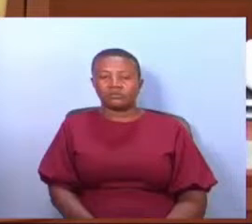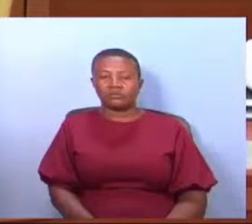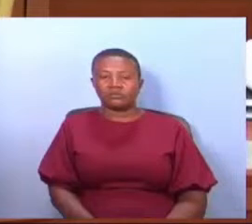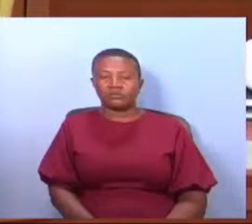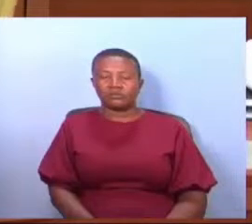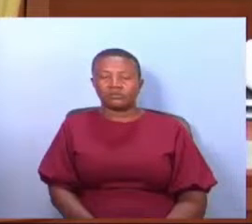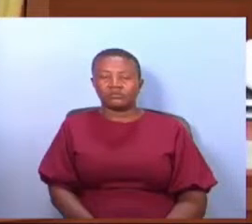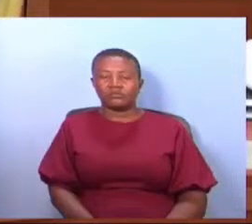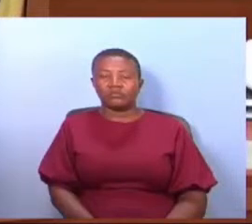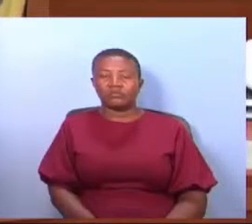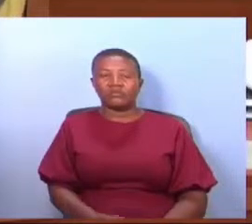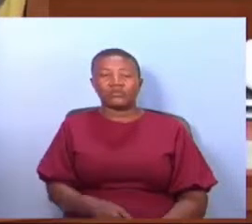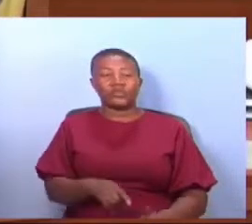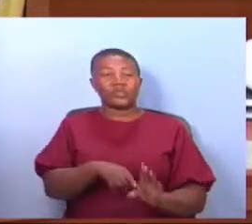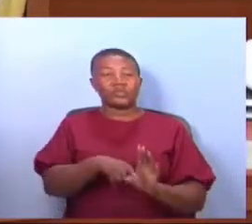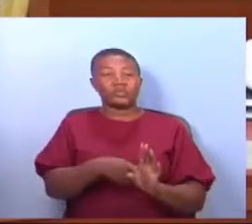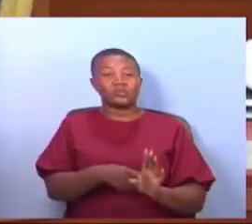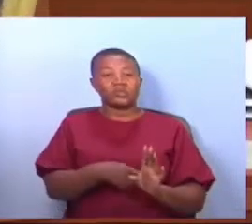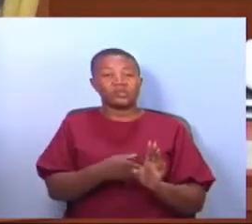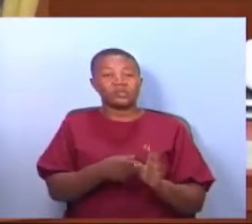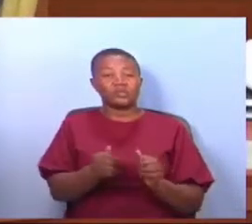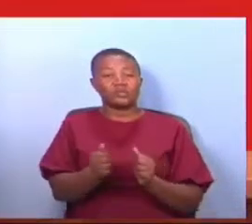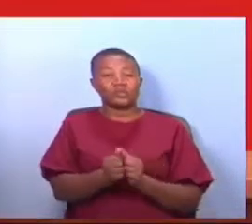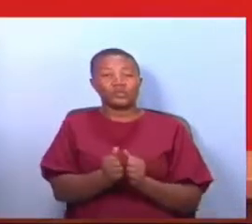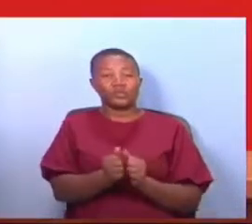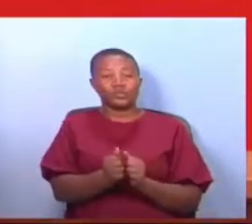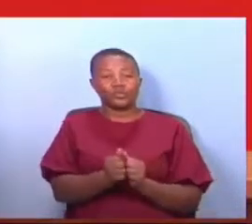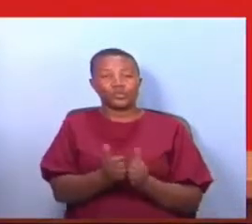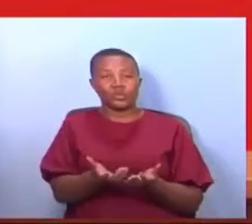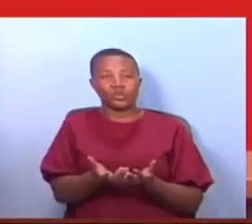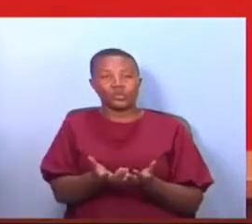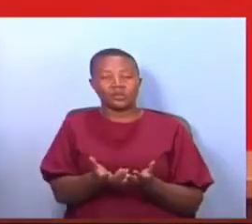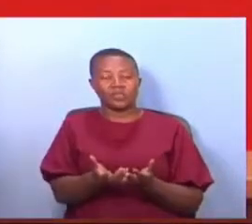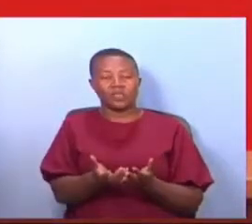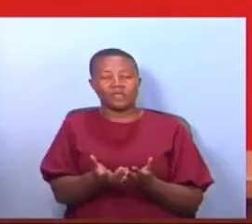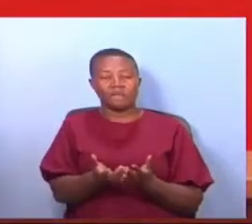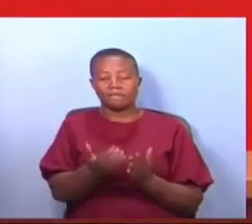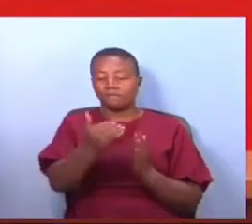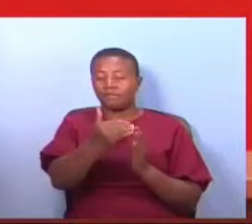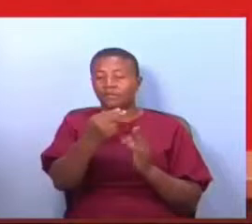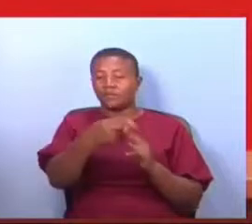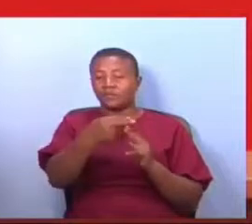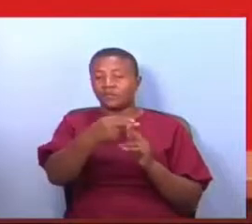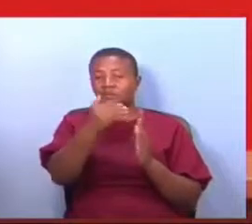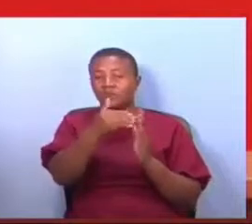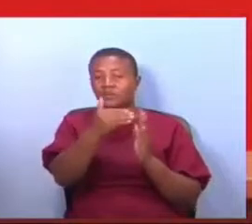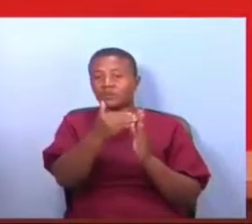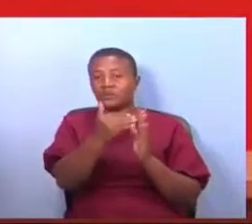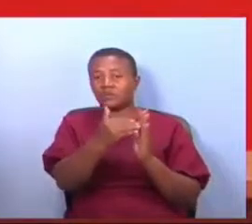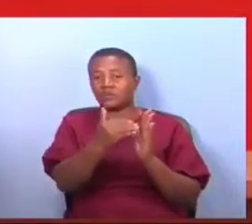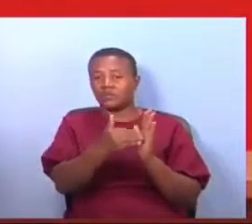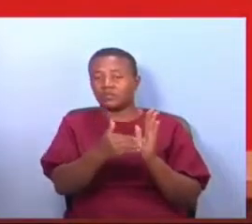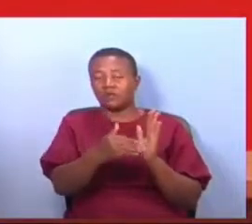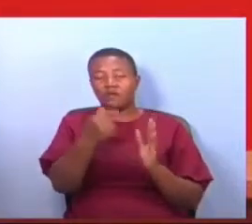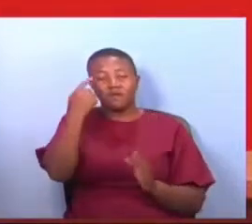We will start with the votes and proceedings of